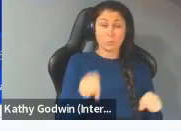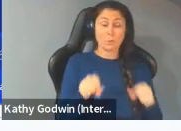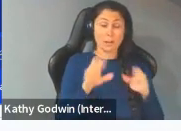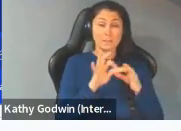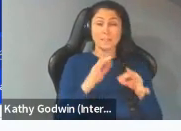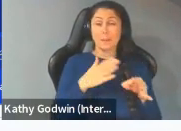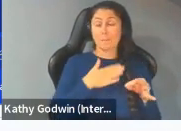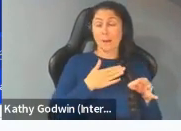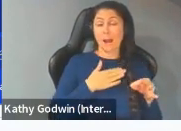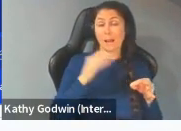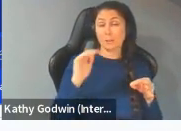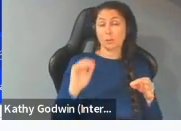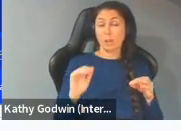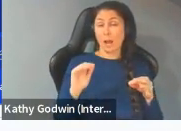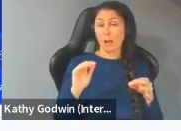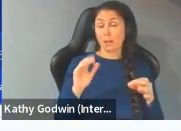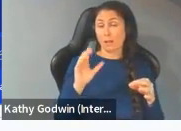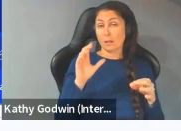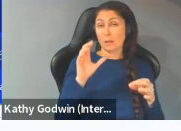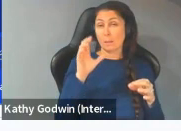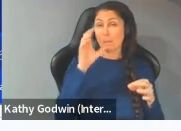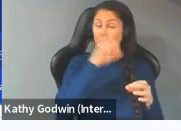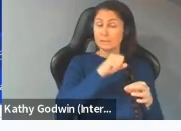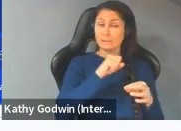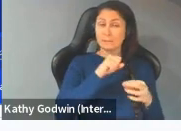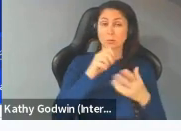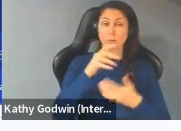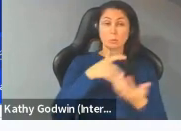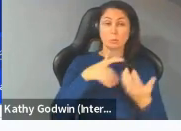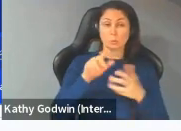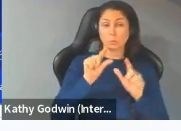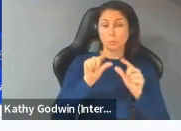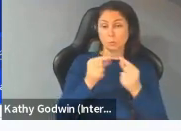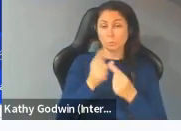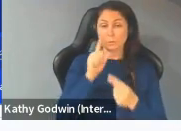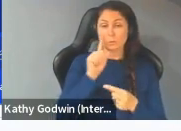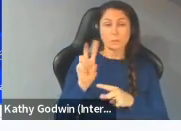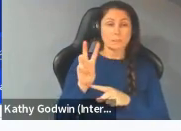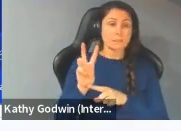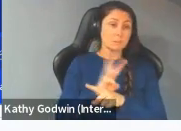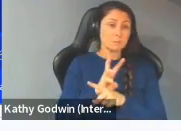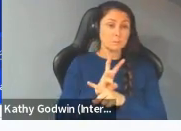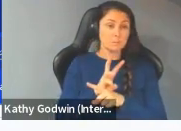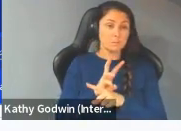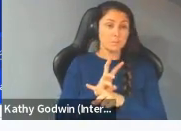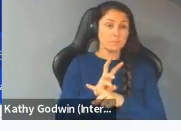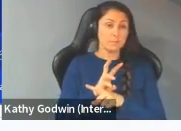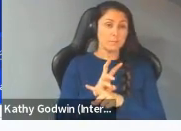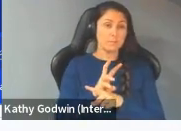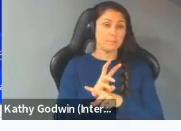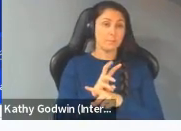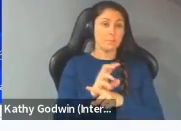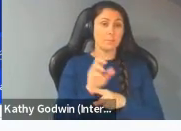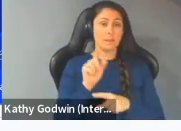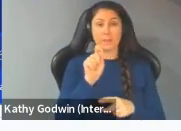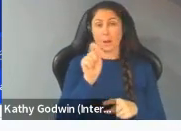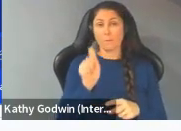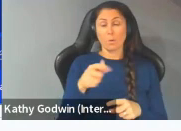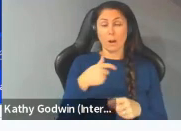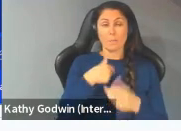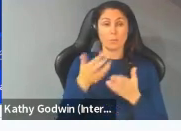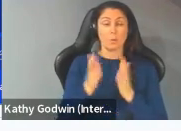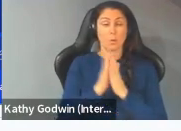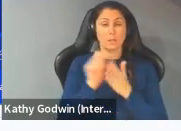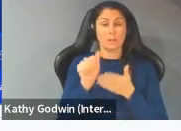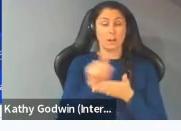my child missed social group for 6 months, and therefore I'm requesting a week